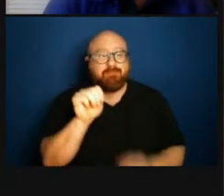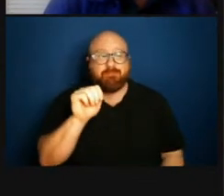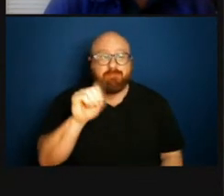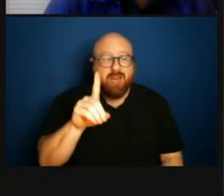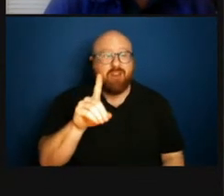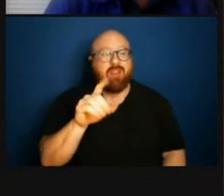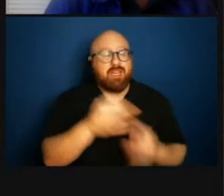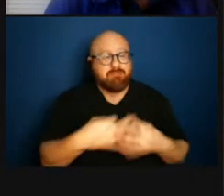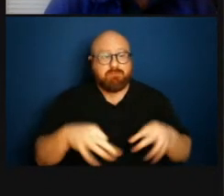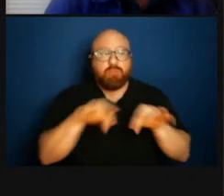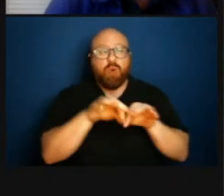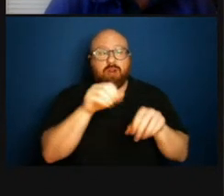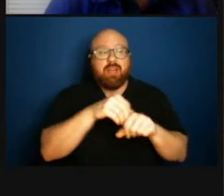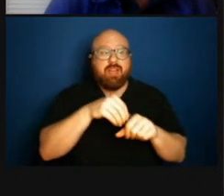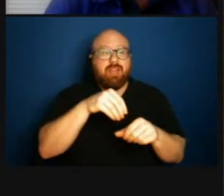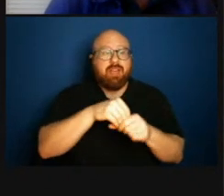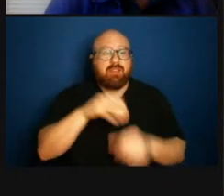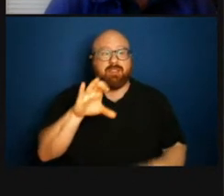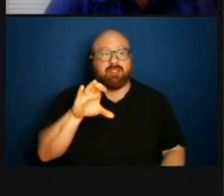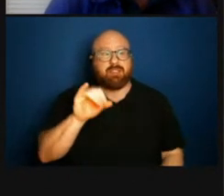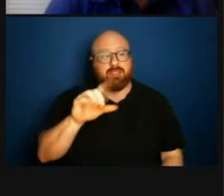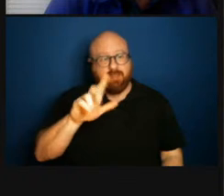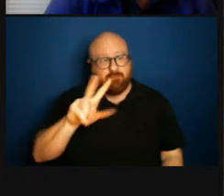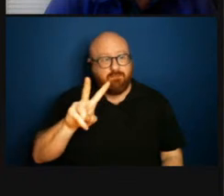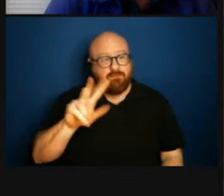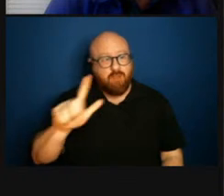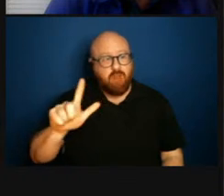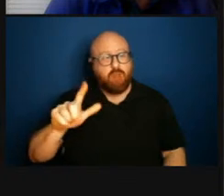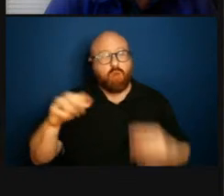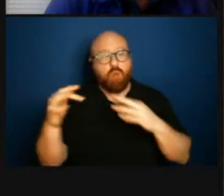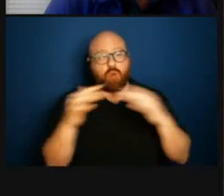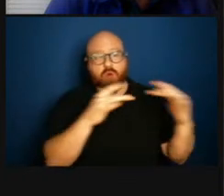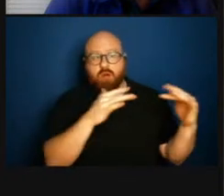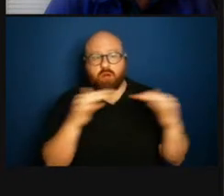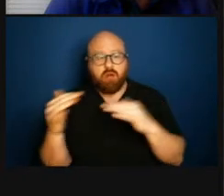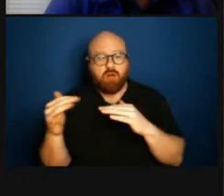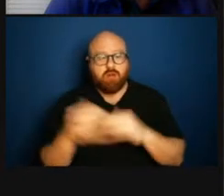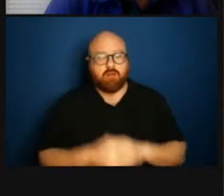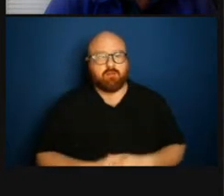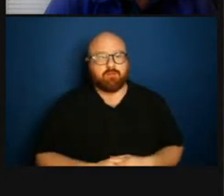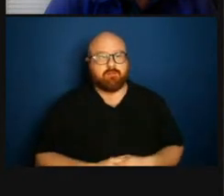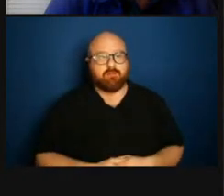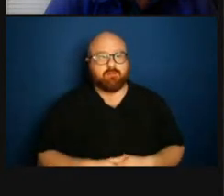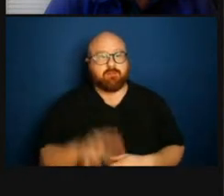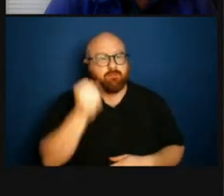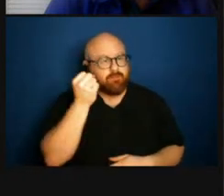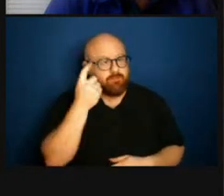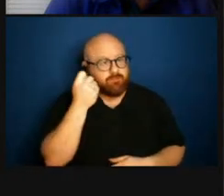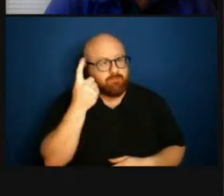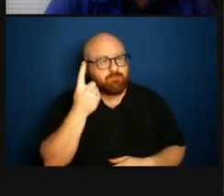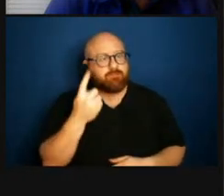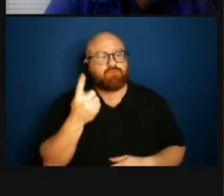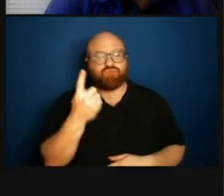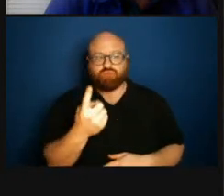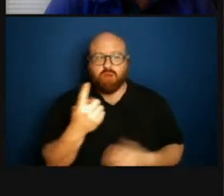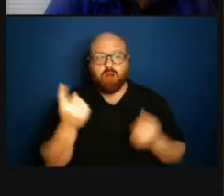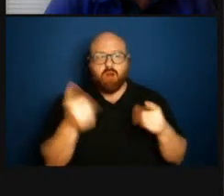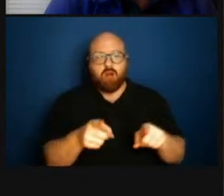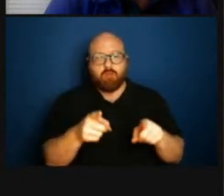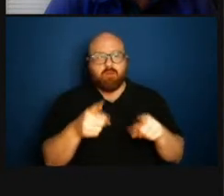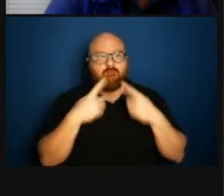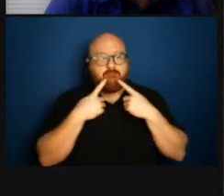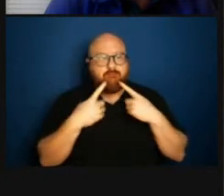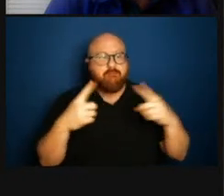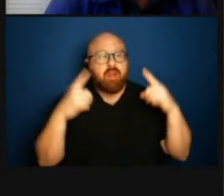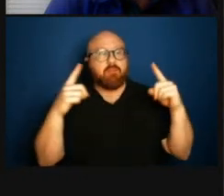One of the things that ran up to the Civil War was the learning ground for a famous abolitionist by the